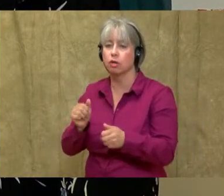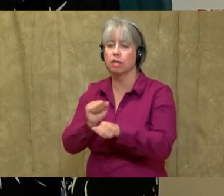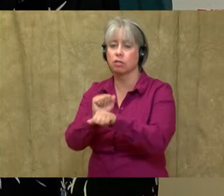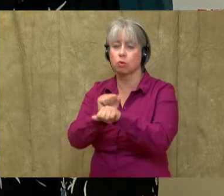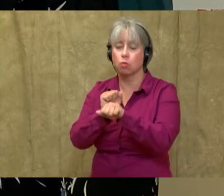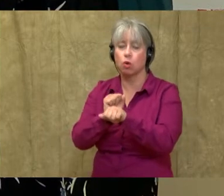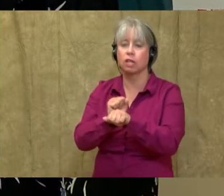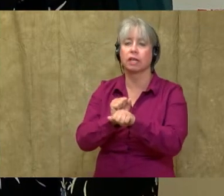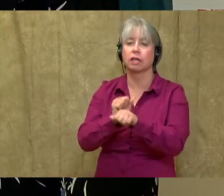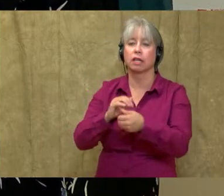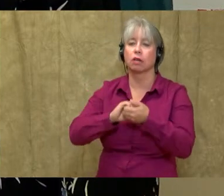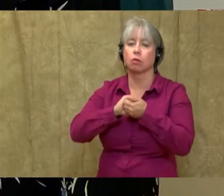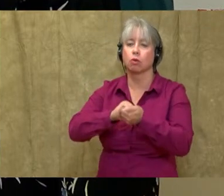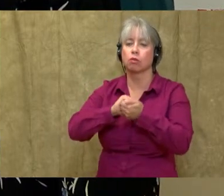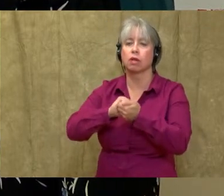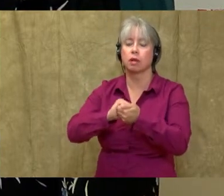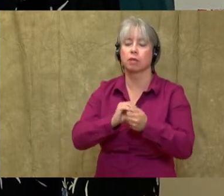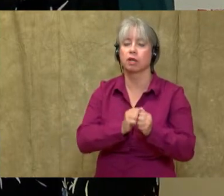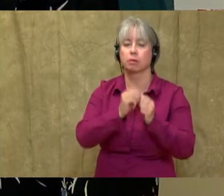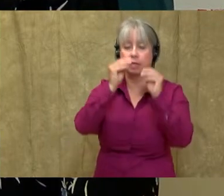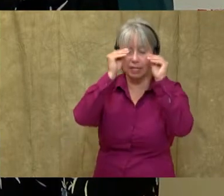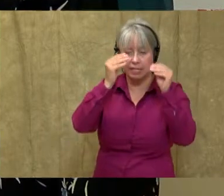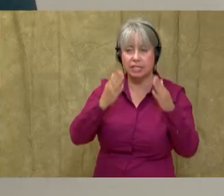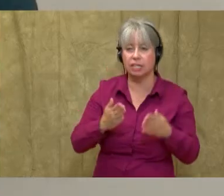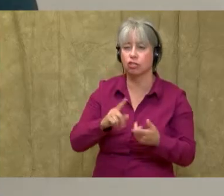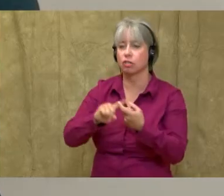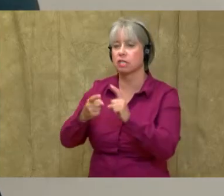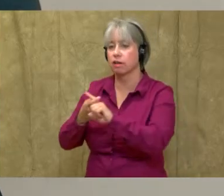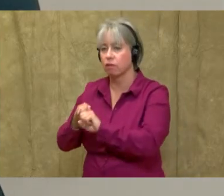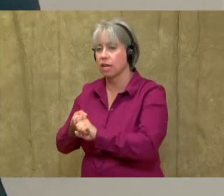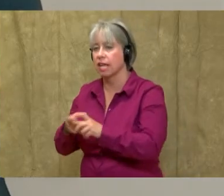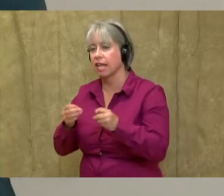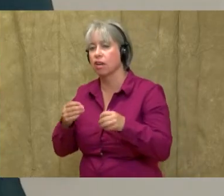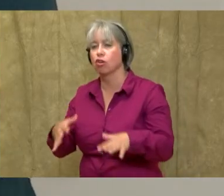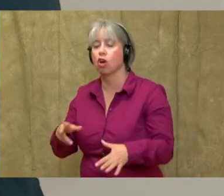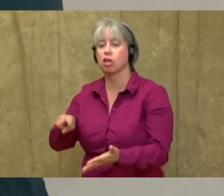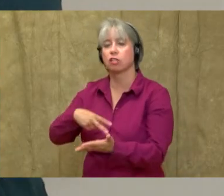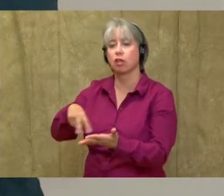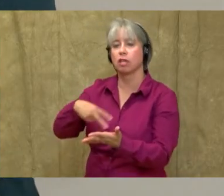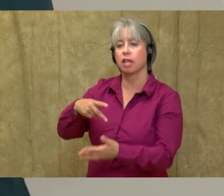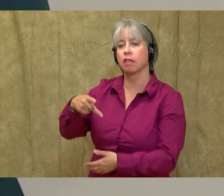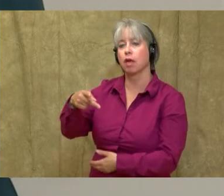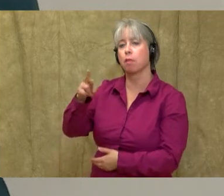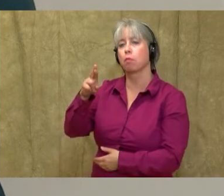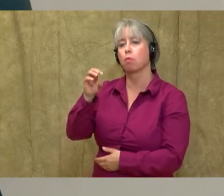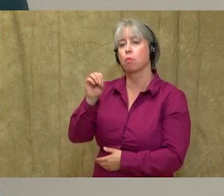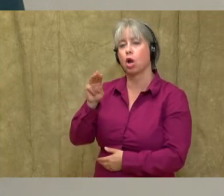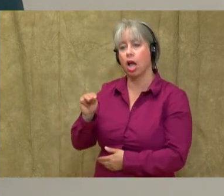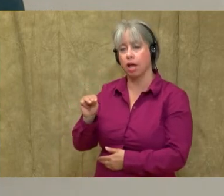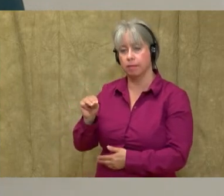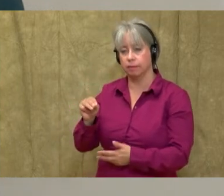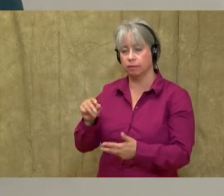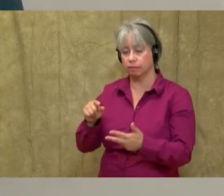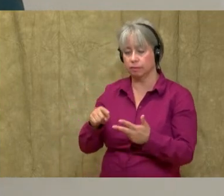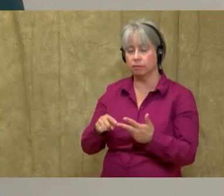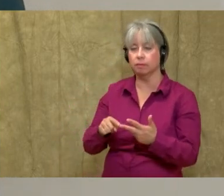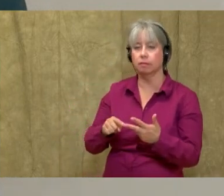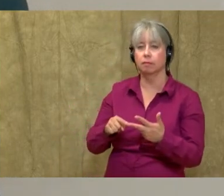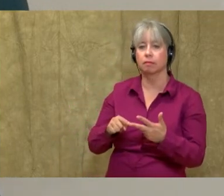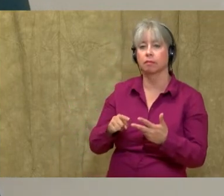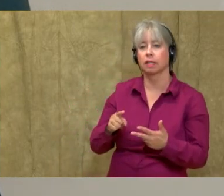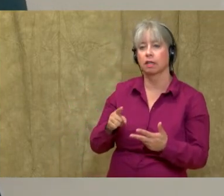and working with her friends, and she might have lost her graduation or prom because of it. Now we have the connection with the sick or the